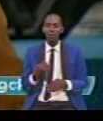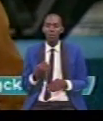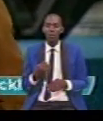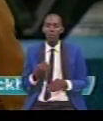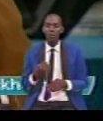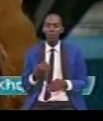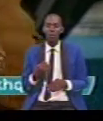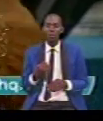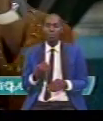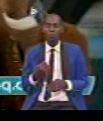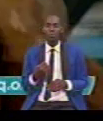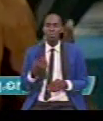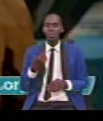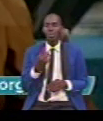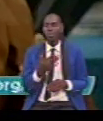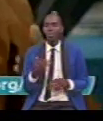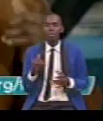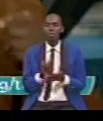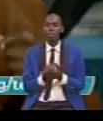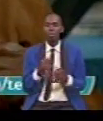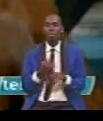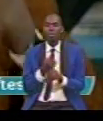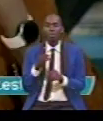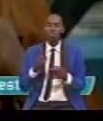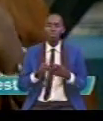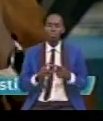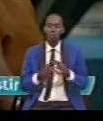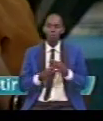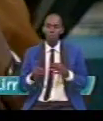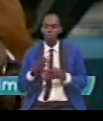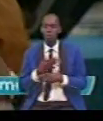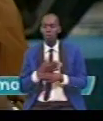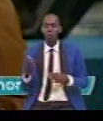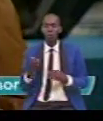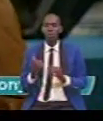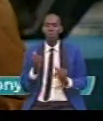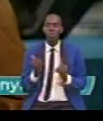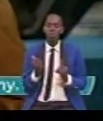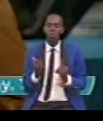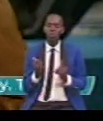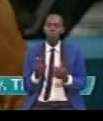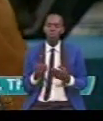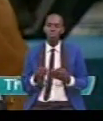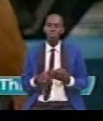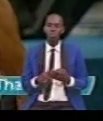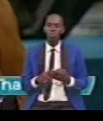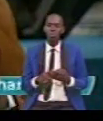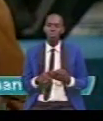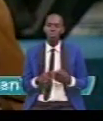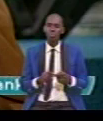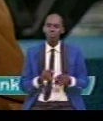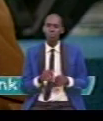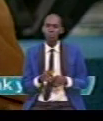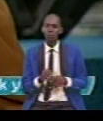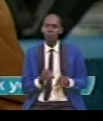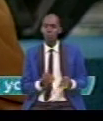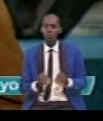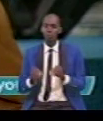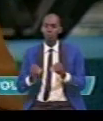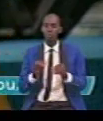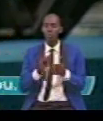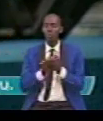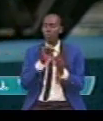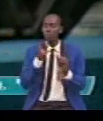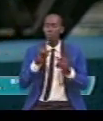the thing that made me run all the way, which want me to keep on jumping and running, is that I couldn't walk a long